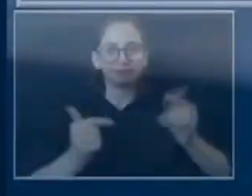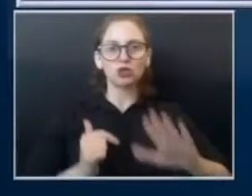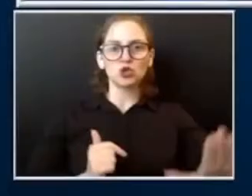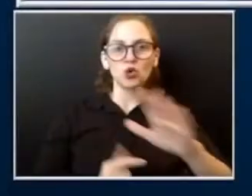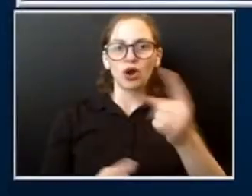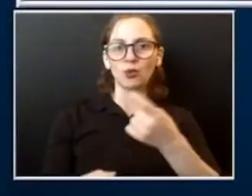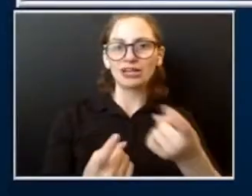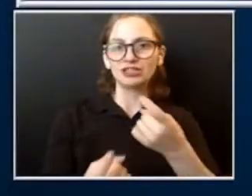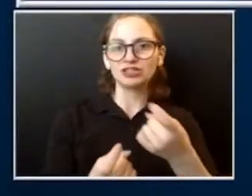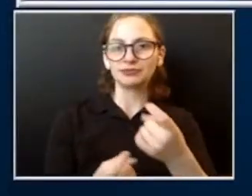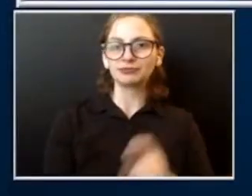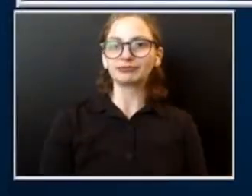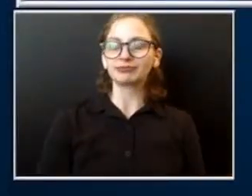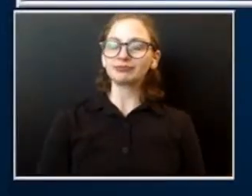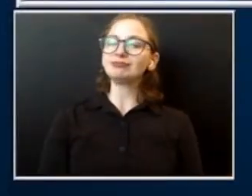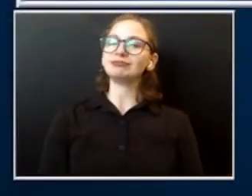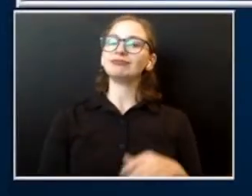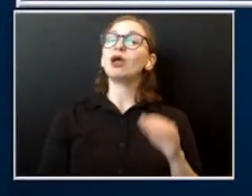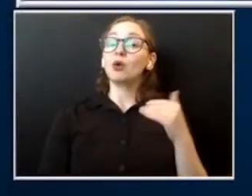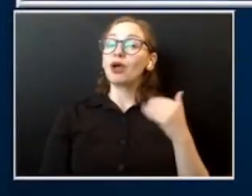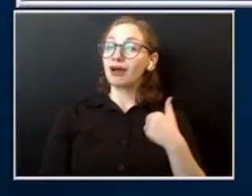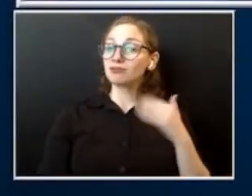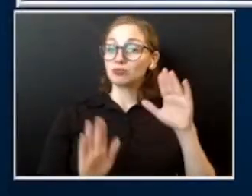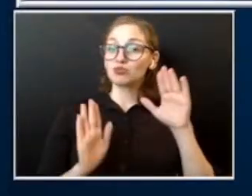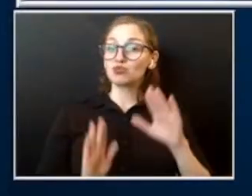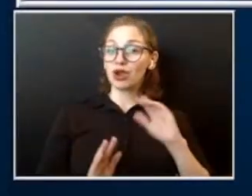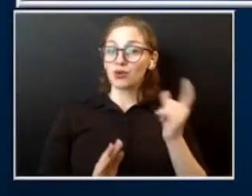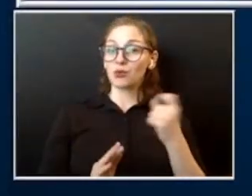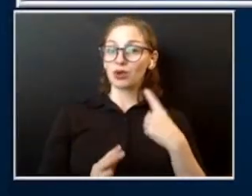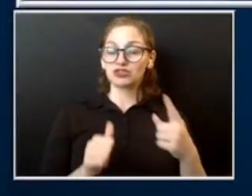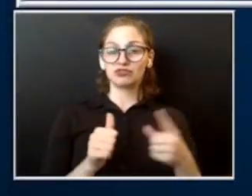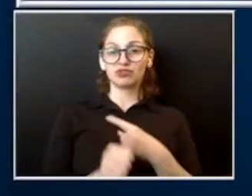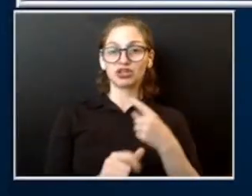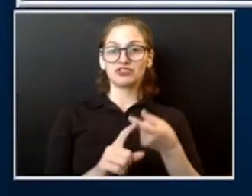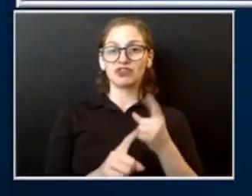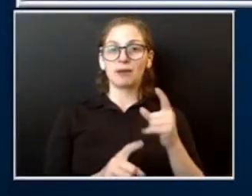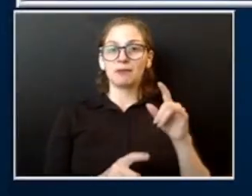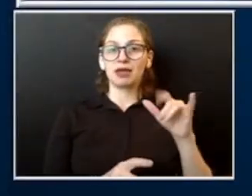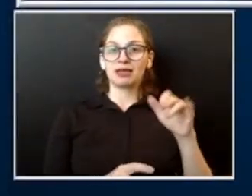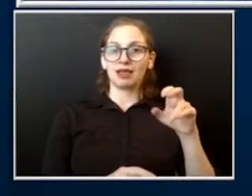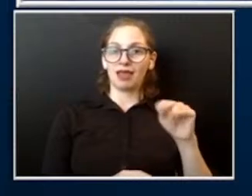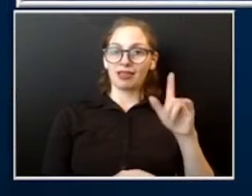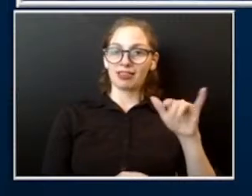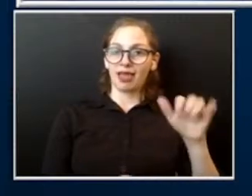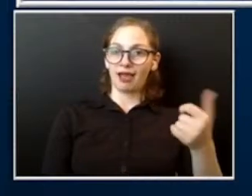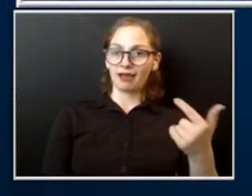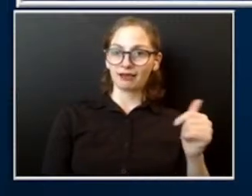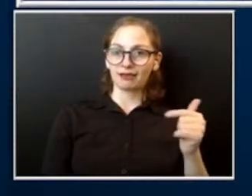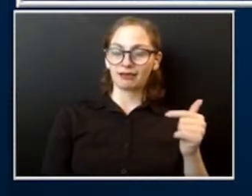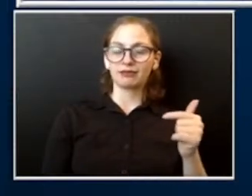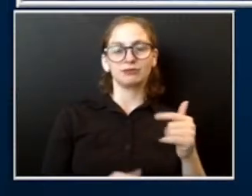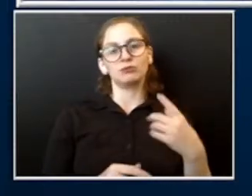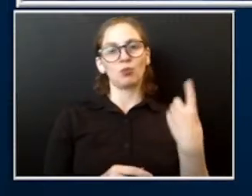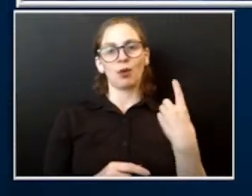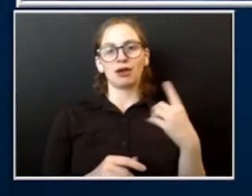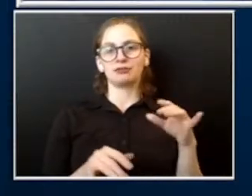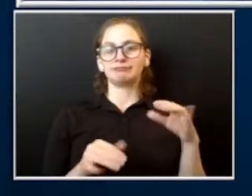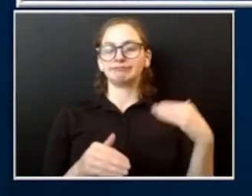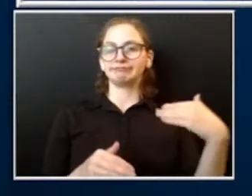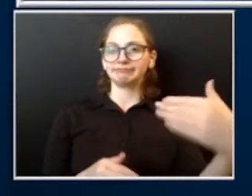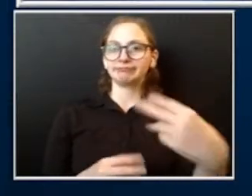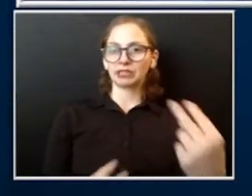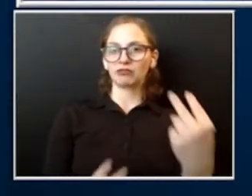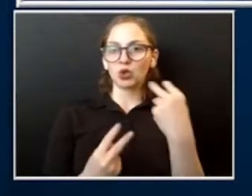We have some really great questions. The first one's from Yen Liang, one of our regular viewers. He has a double question. First one is, what